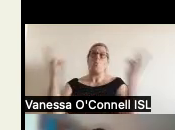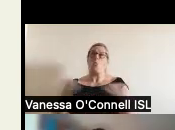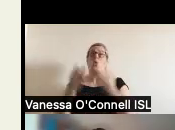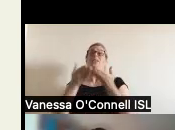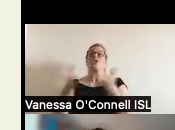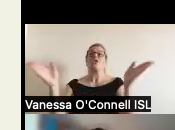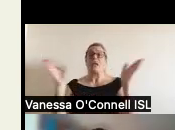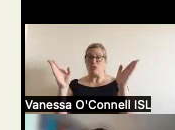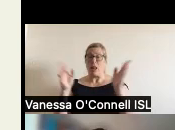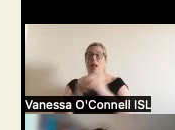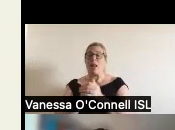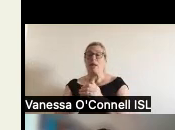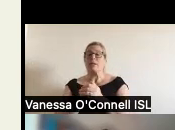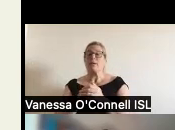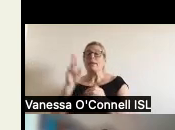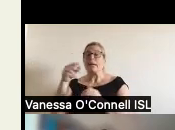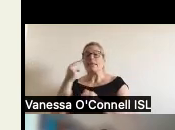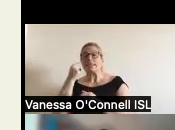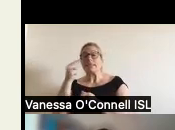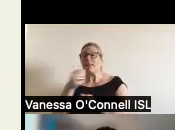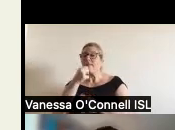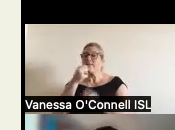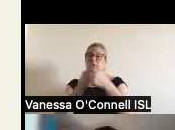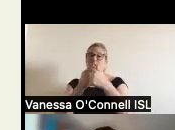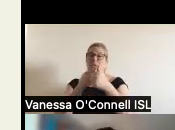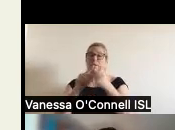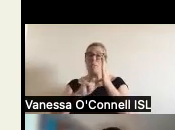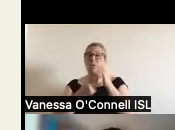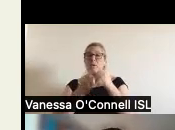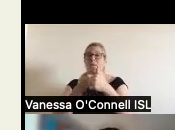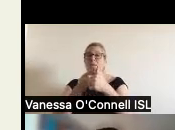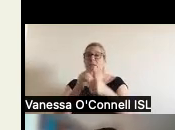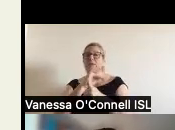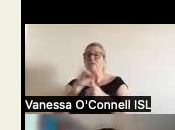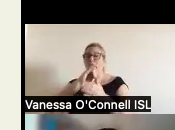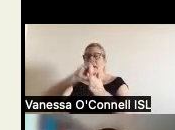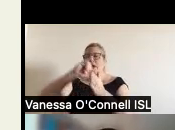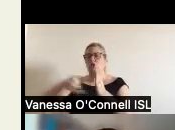two quotes that you can see on the screen. The first one is from a journalist